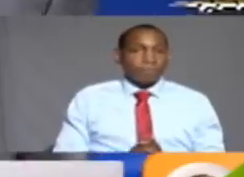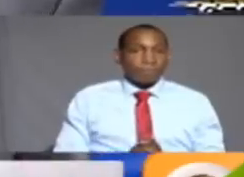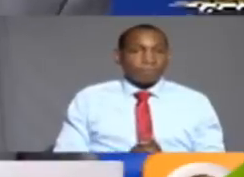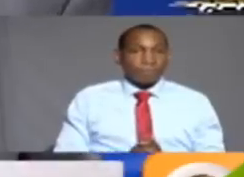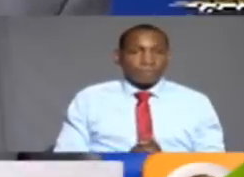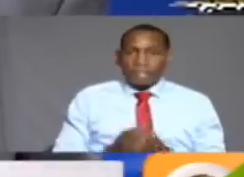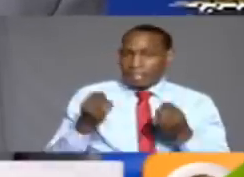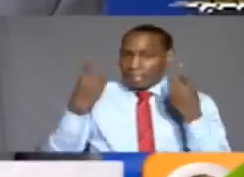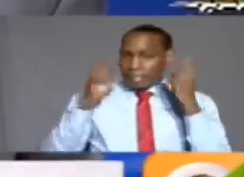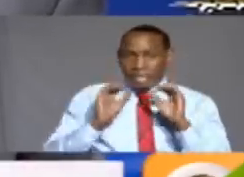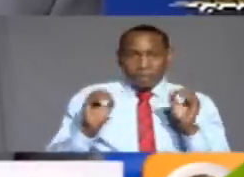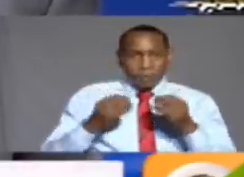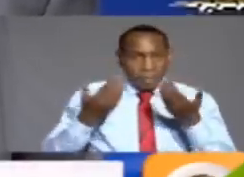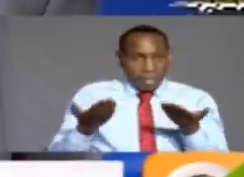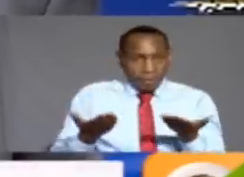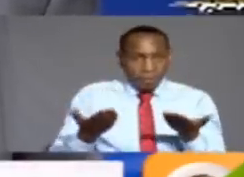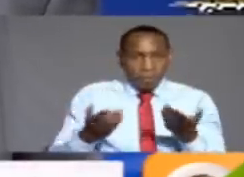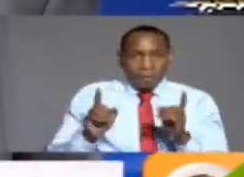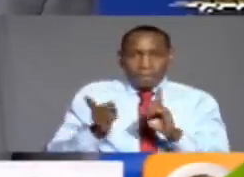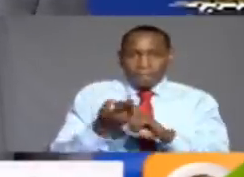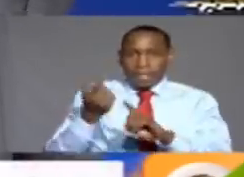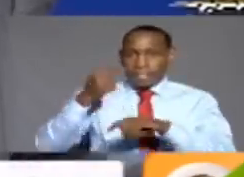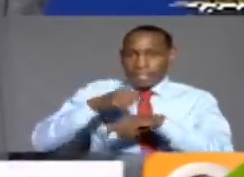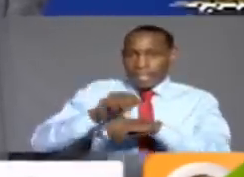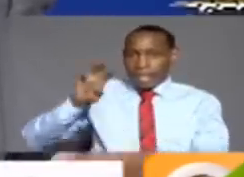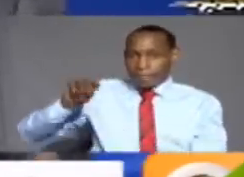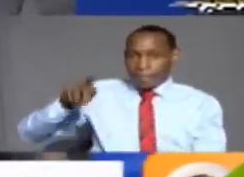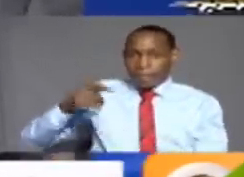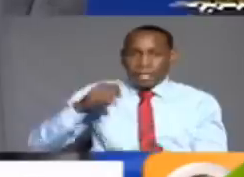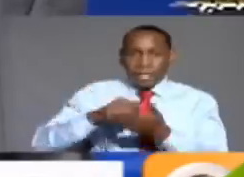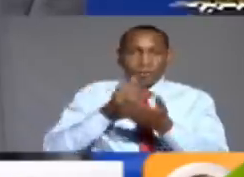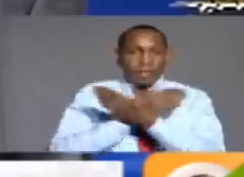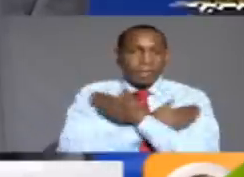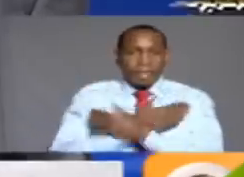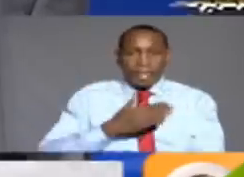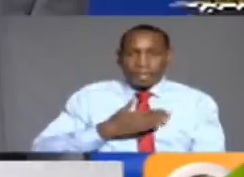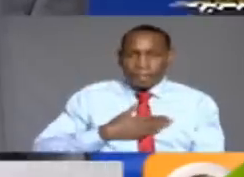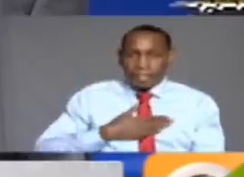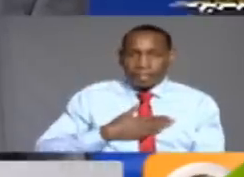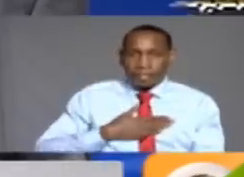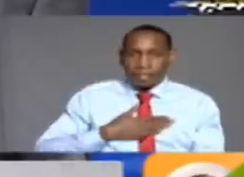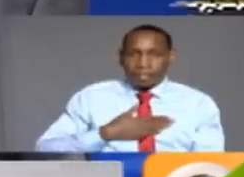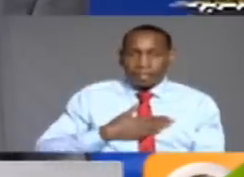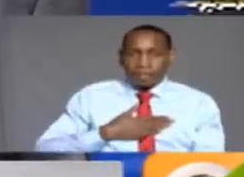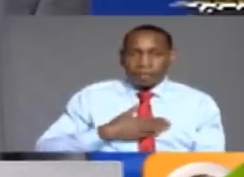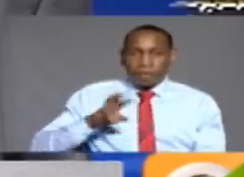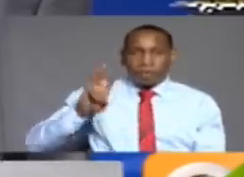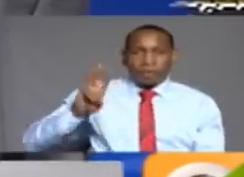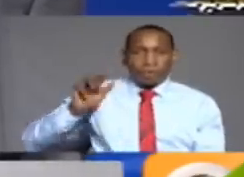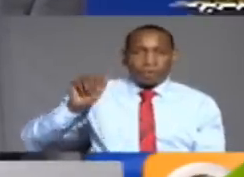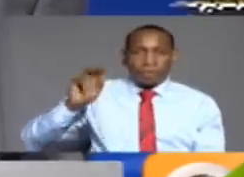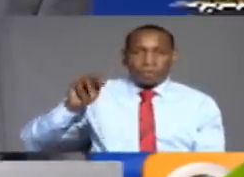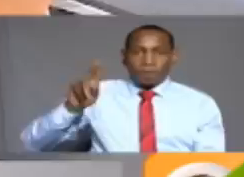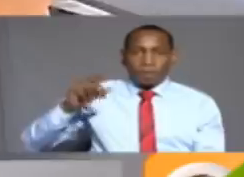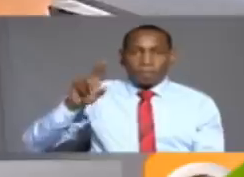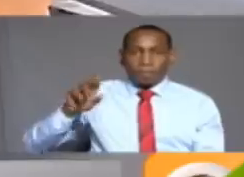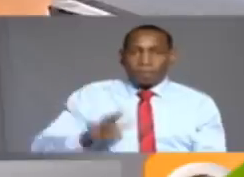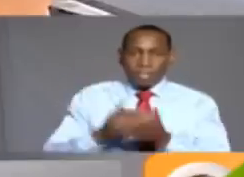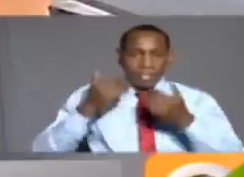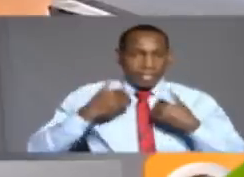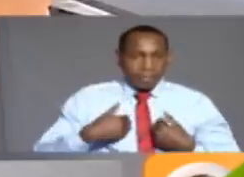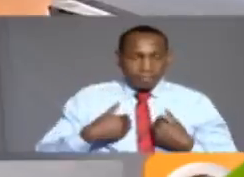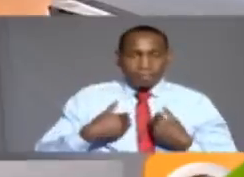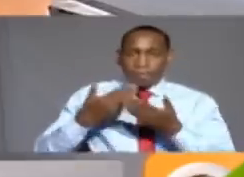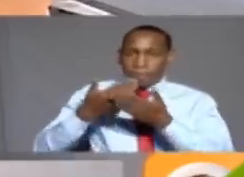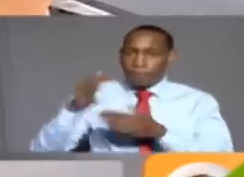And I don't understand how first-time MPs, like my good friend Ngujiru Wambugu, Alice and myself have been in that house